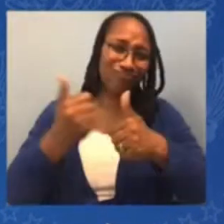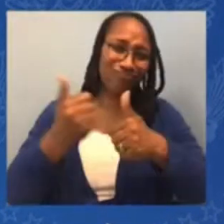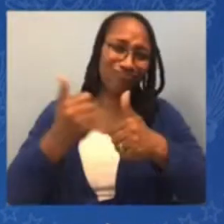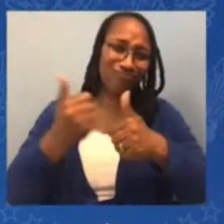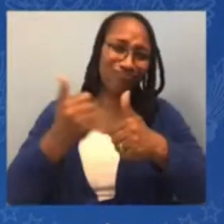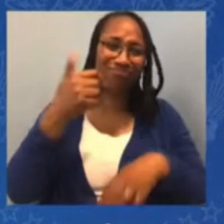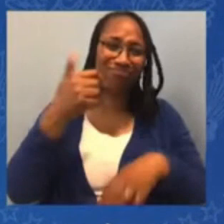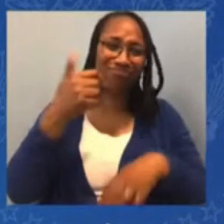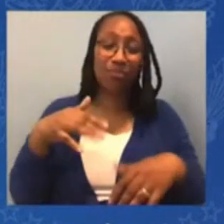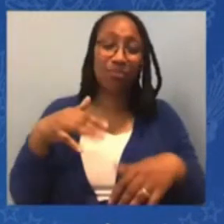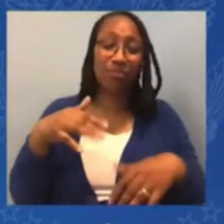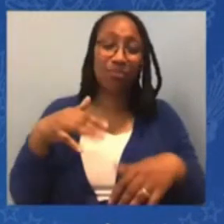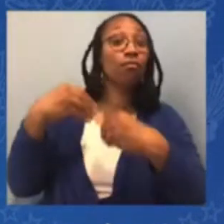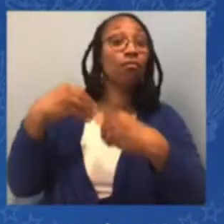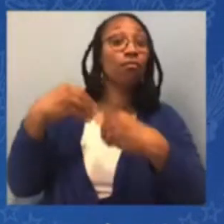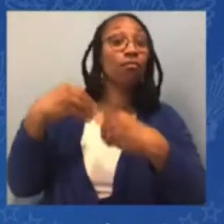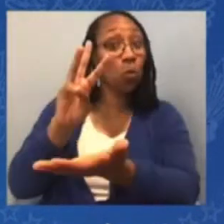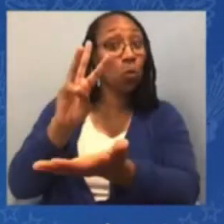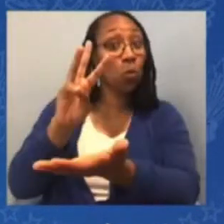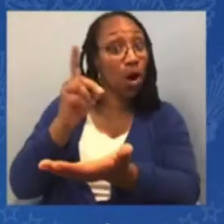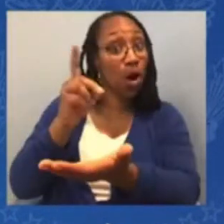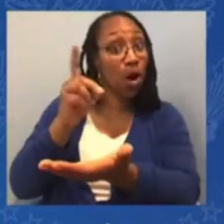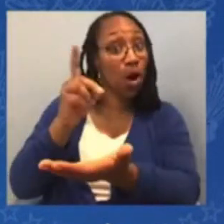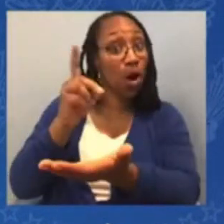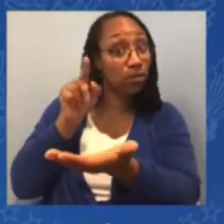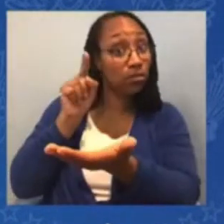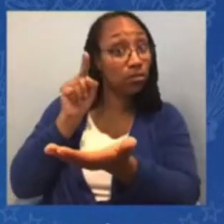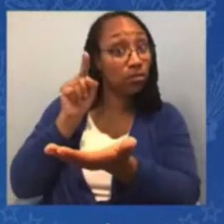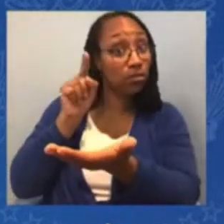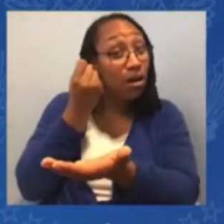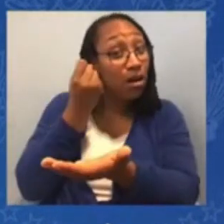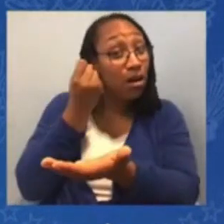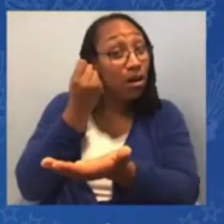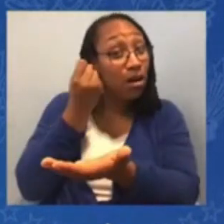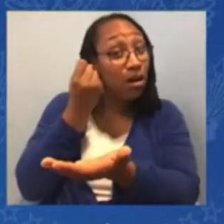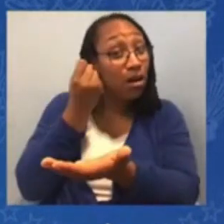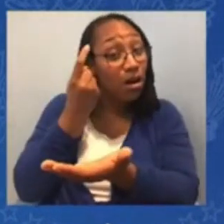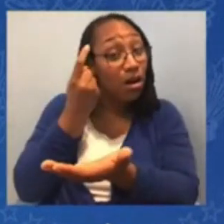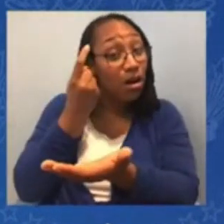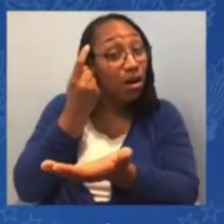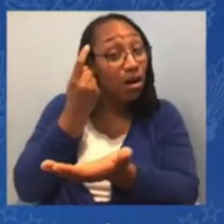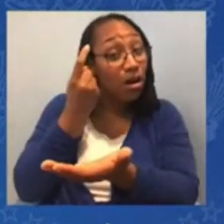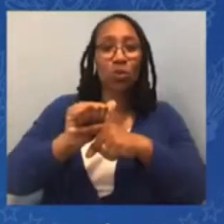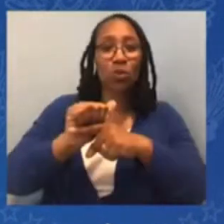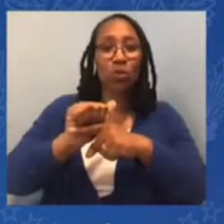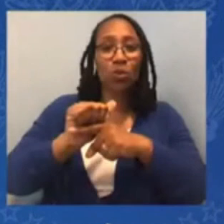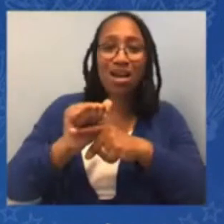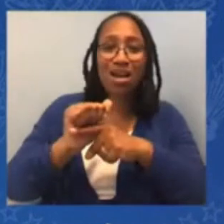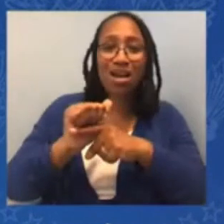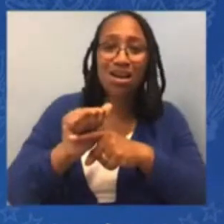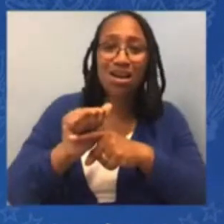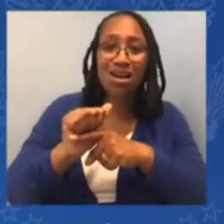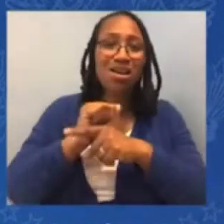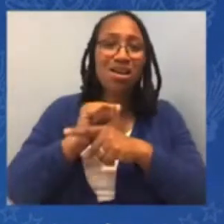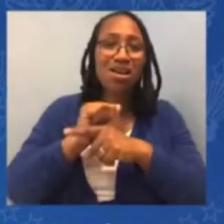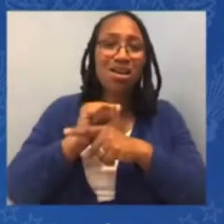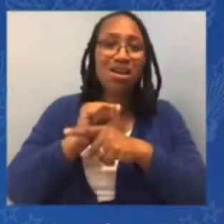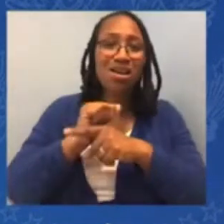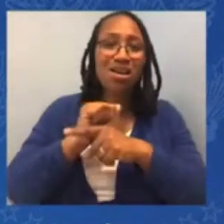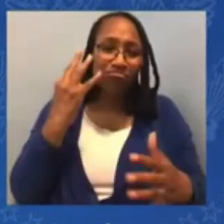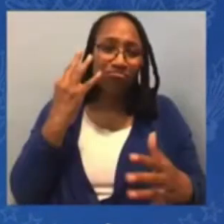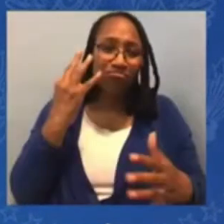before they're allowed to use them. We require extensive background checks and mental health assessment on them before they can allow to use